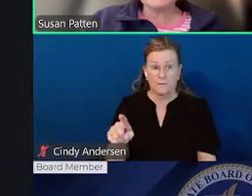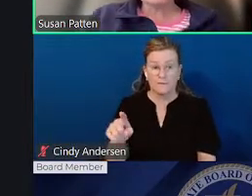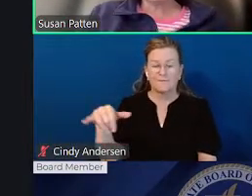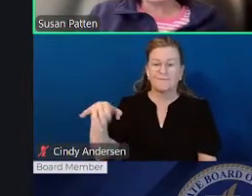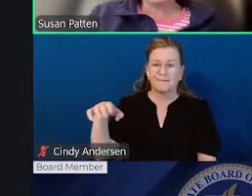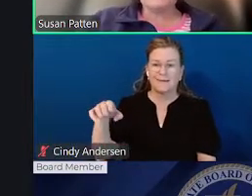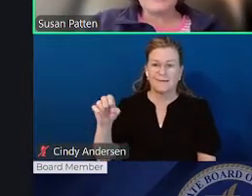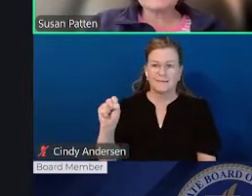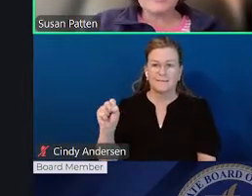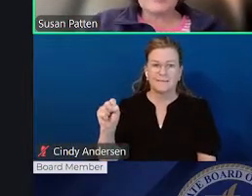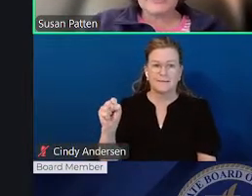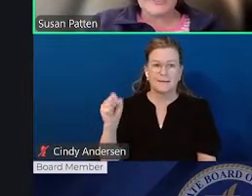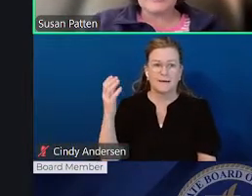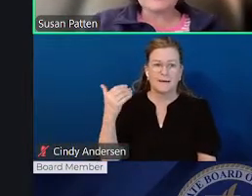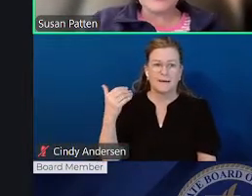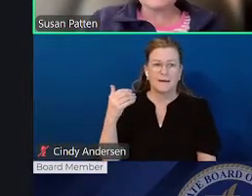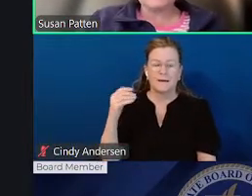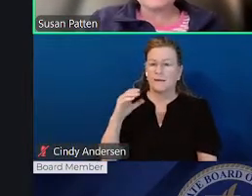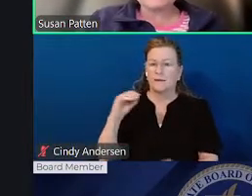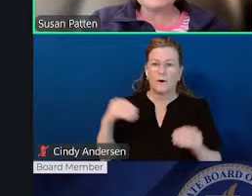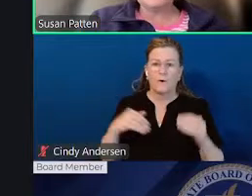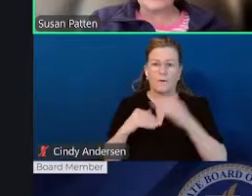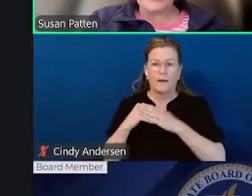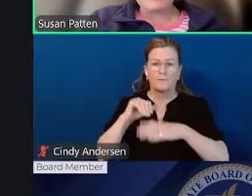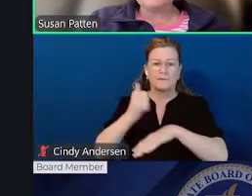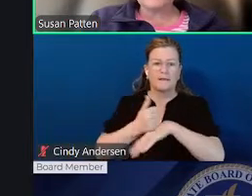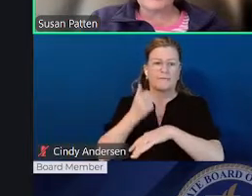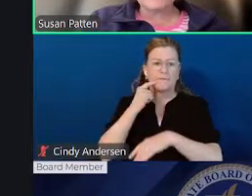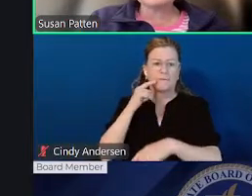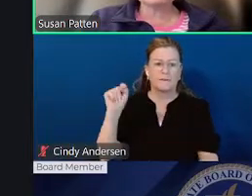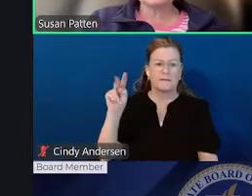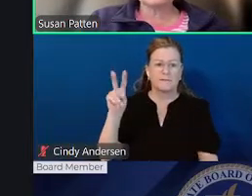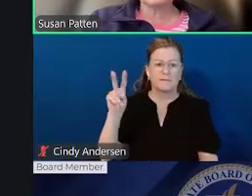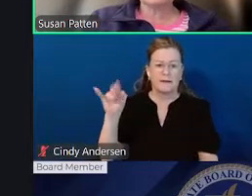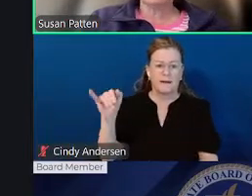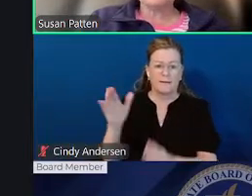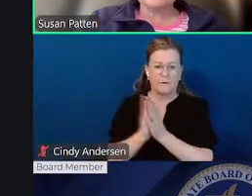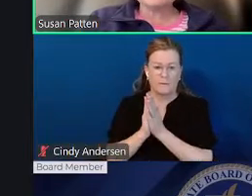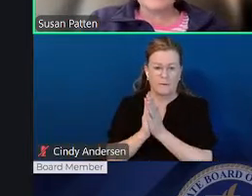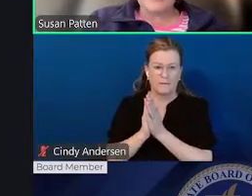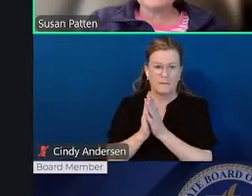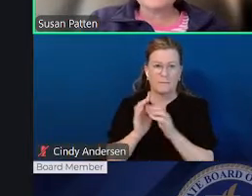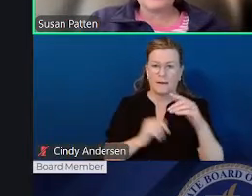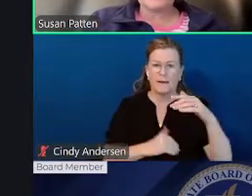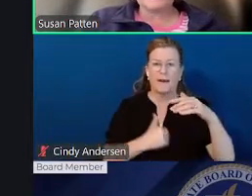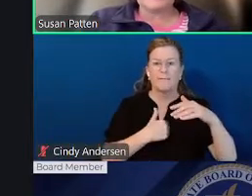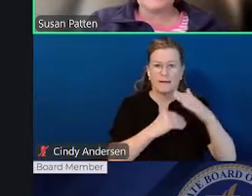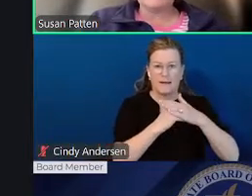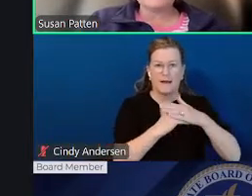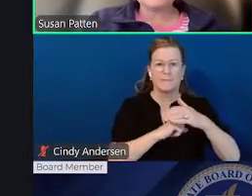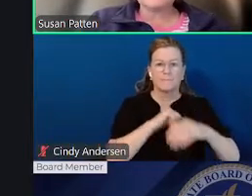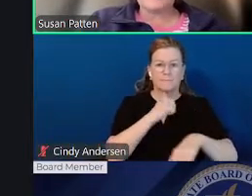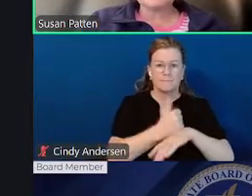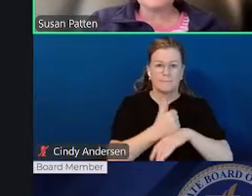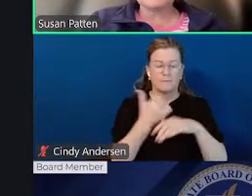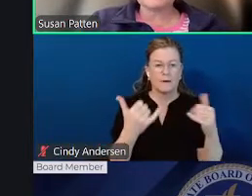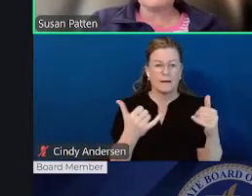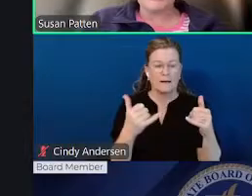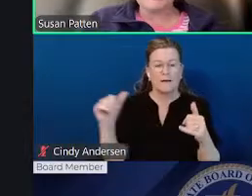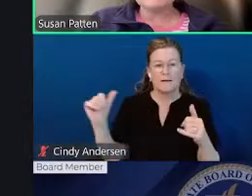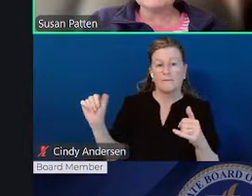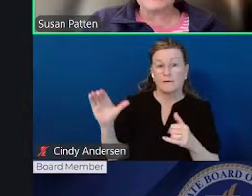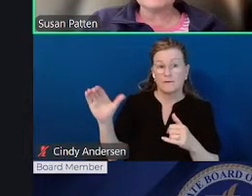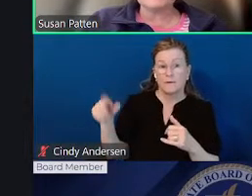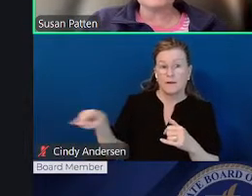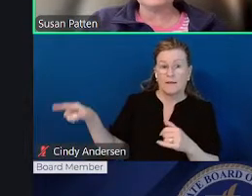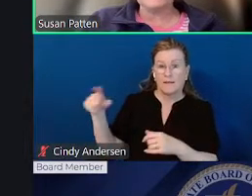yes, there has not been a cap set for the TVI requests, but there is a cap set currently, which the Advisory Council